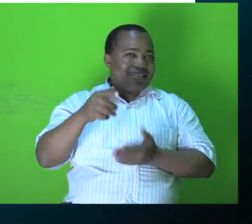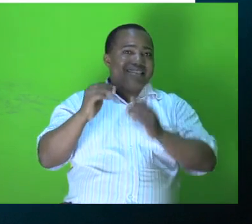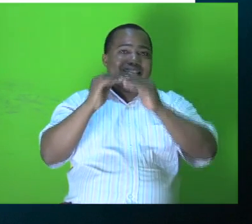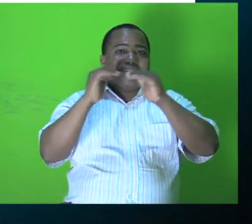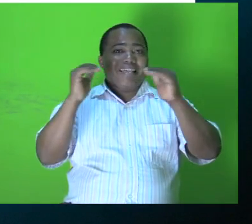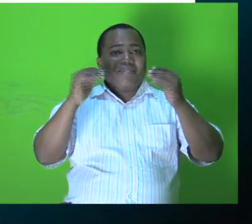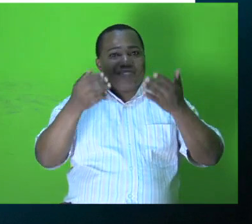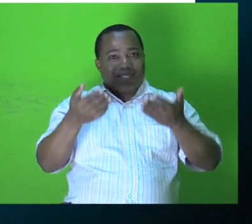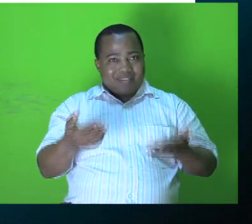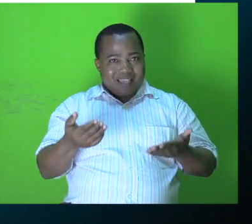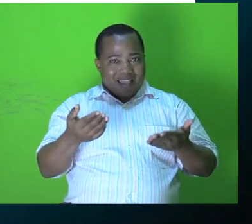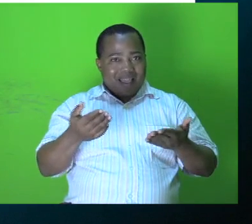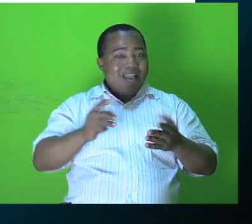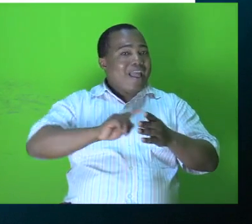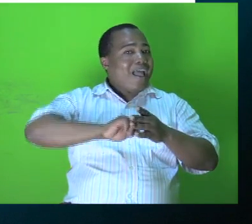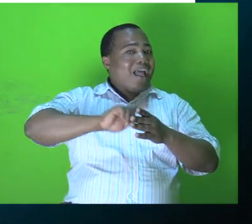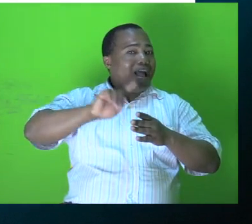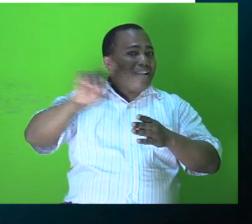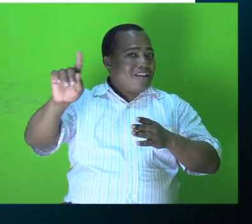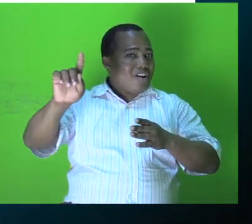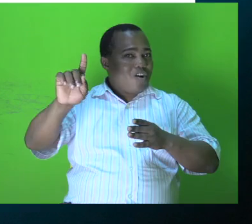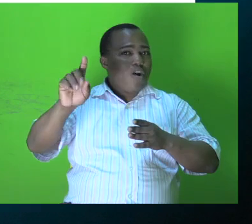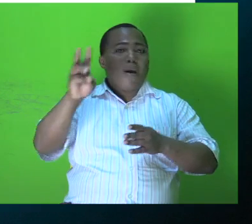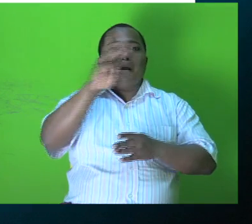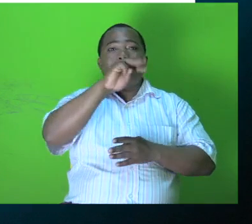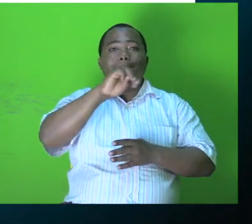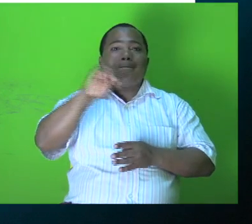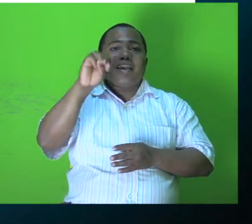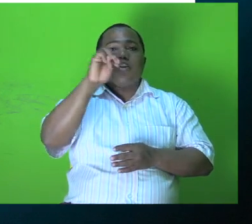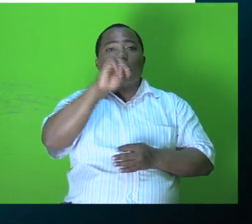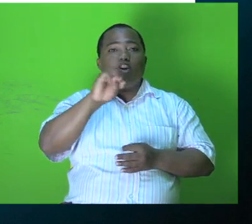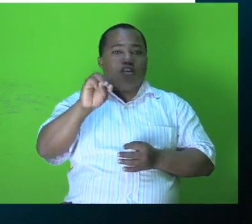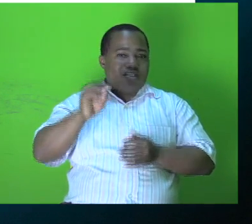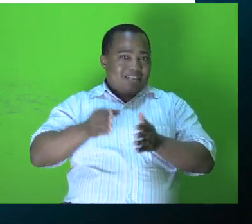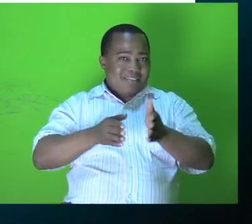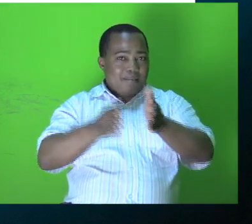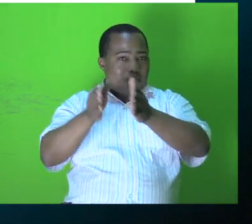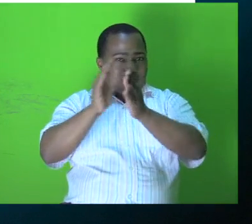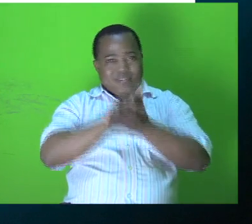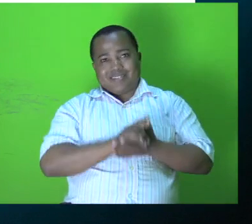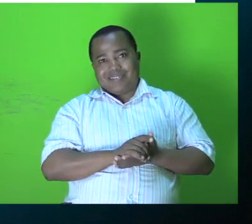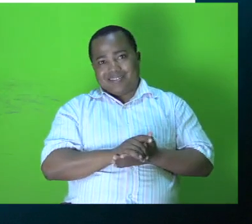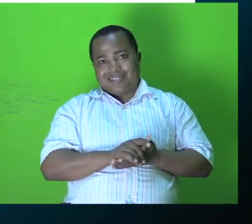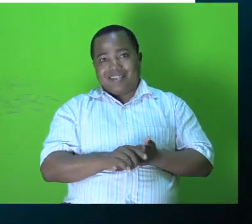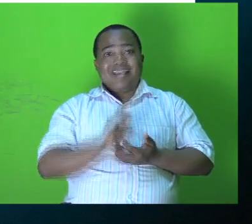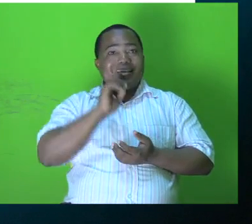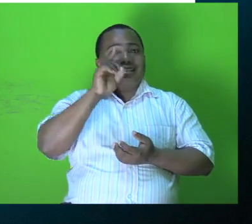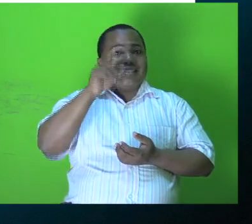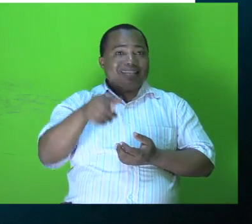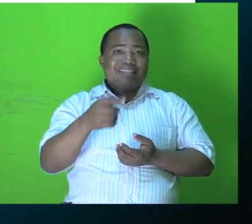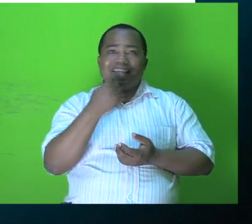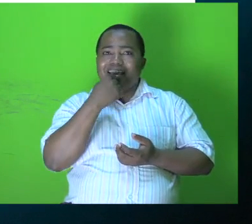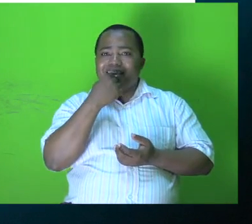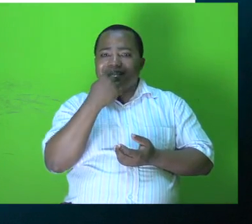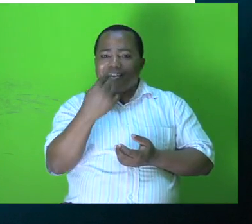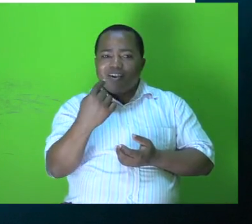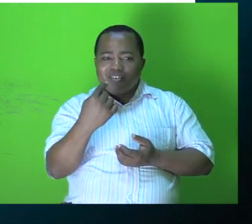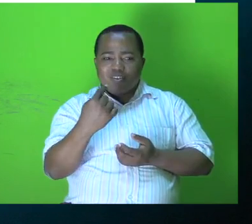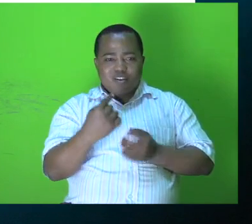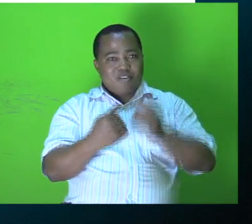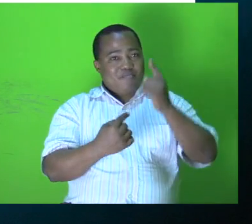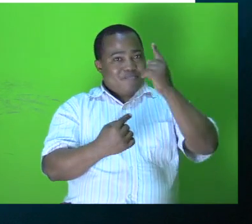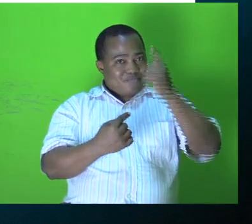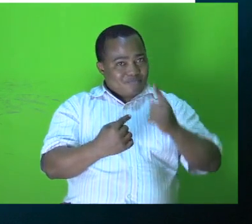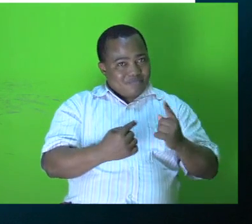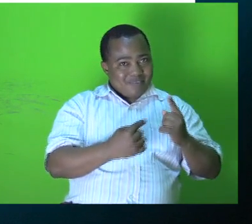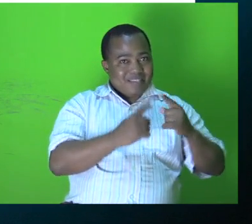now, they undergo meiosis process. This one will segregate here,